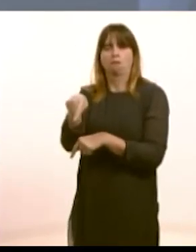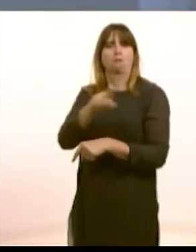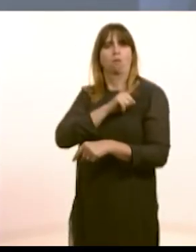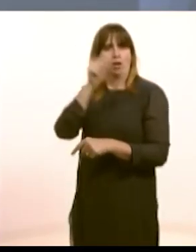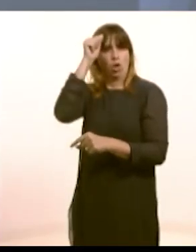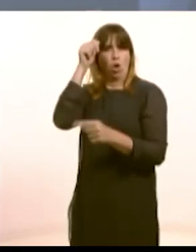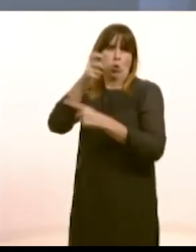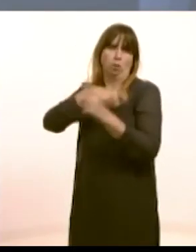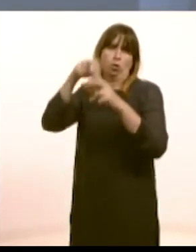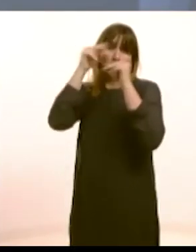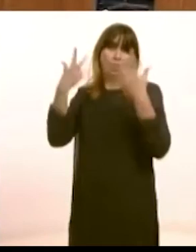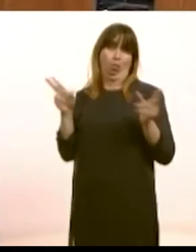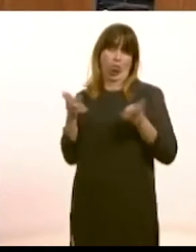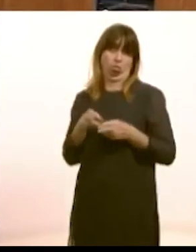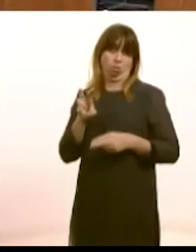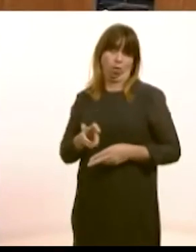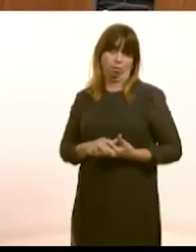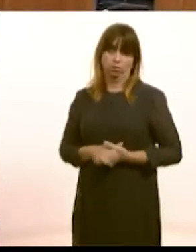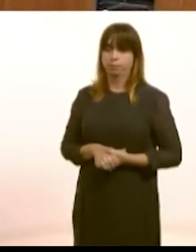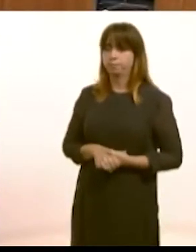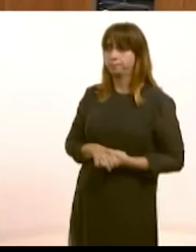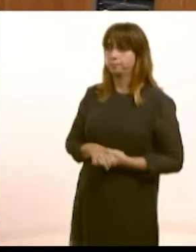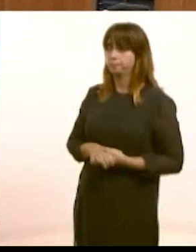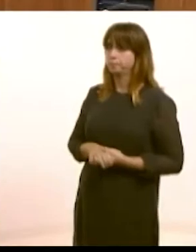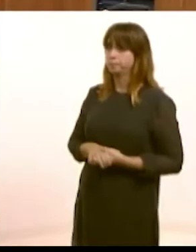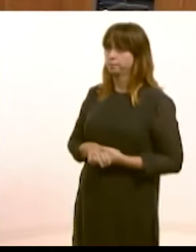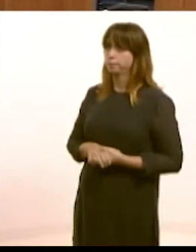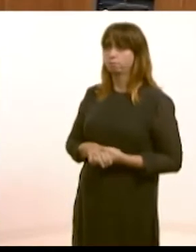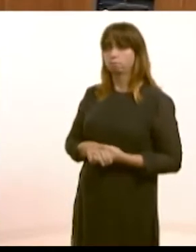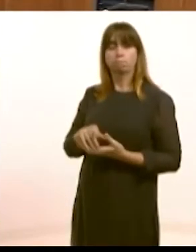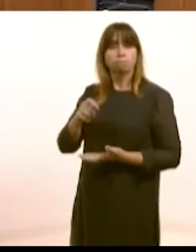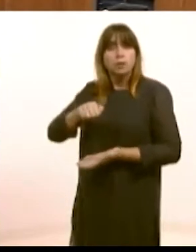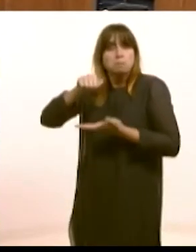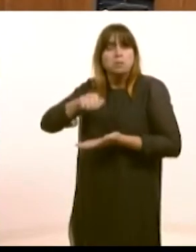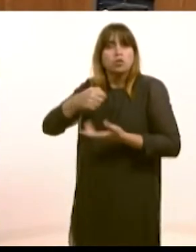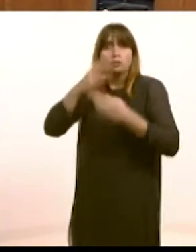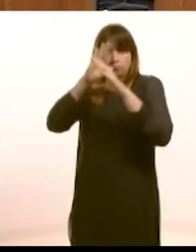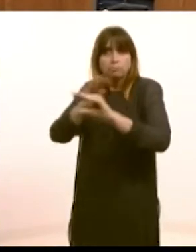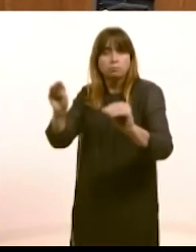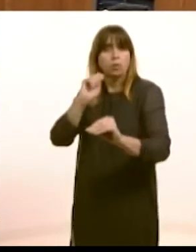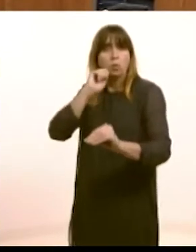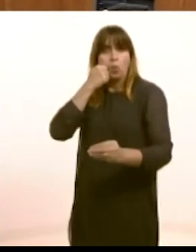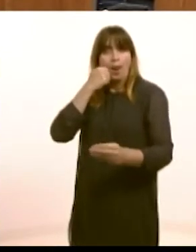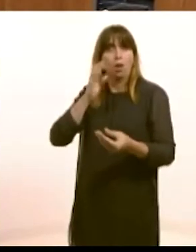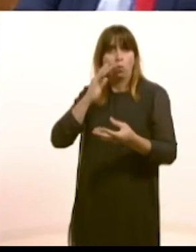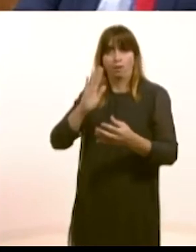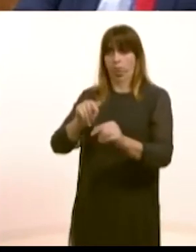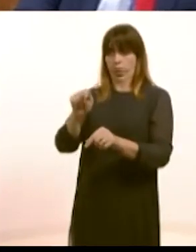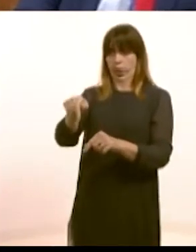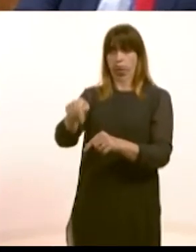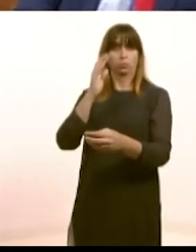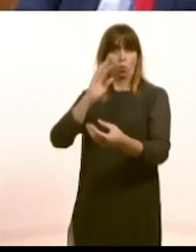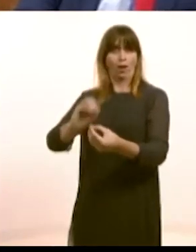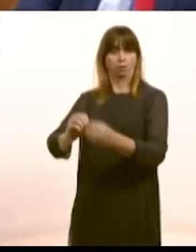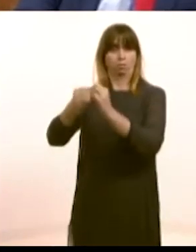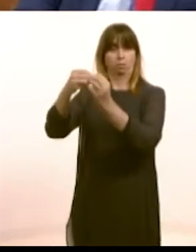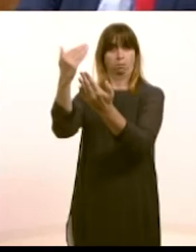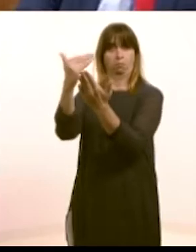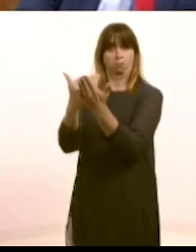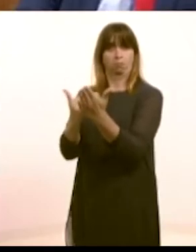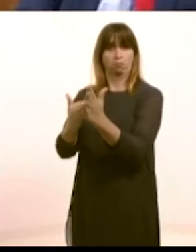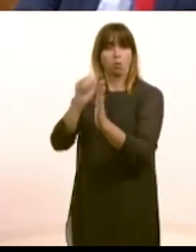nurses are declining in Wales. Well, this will be examined, of course, when the budget is produced. And as part of the